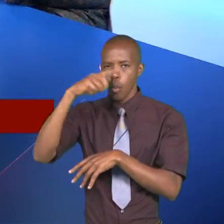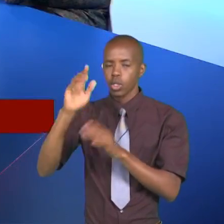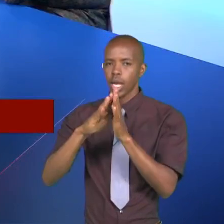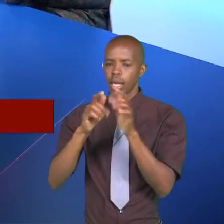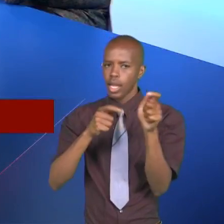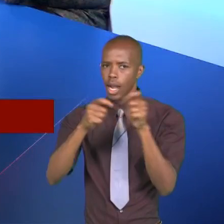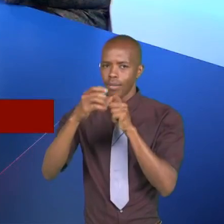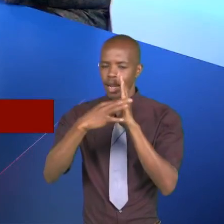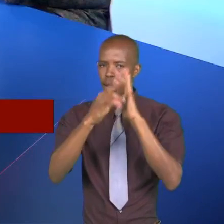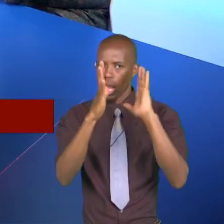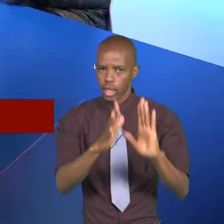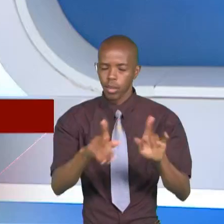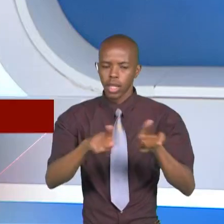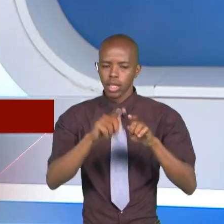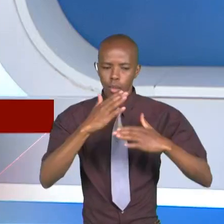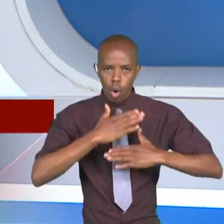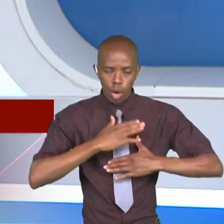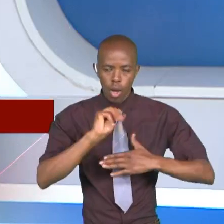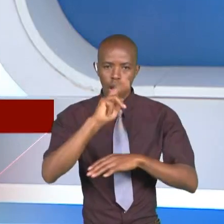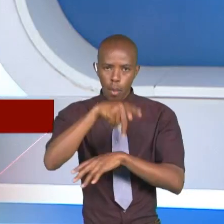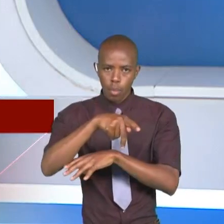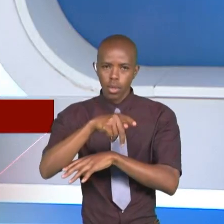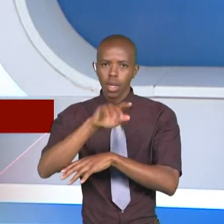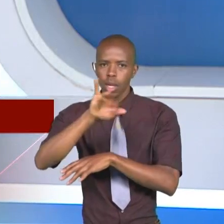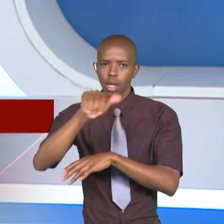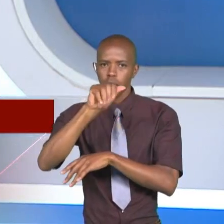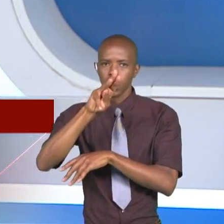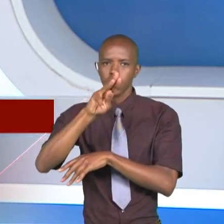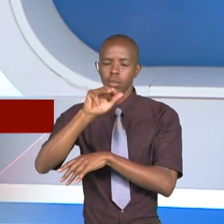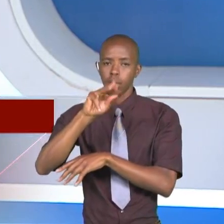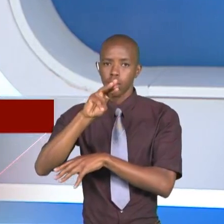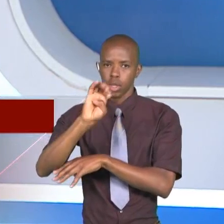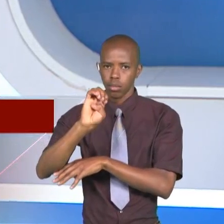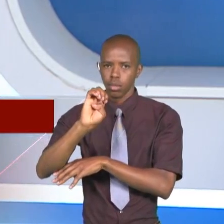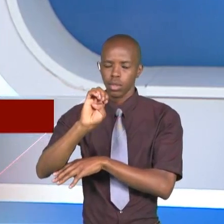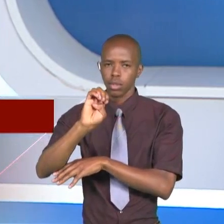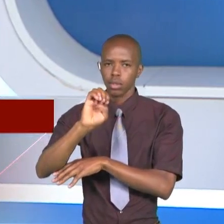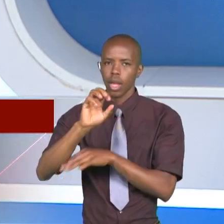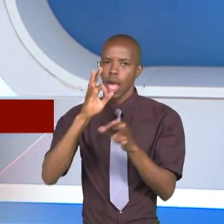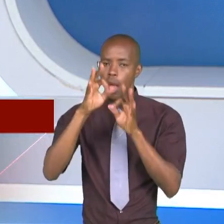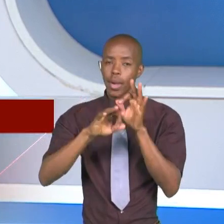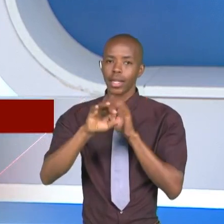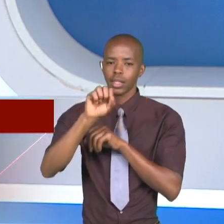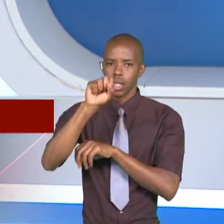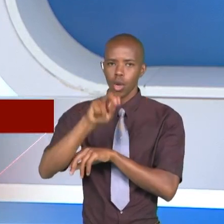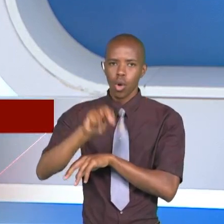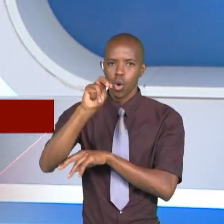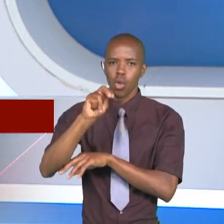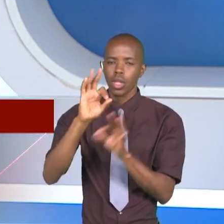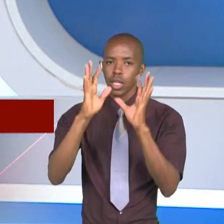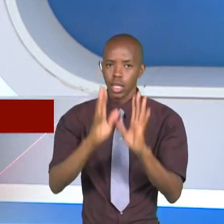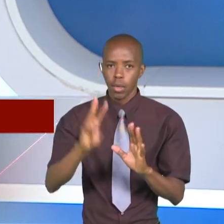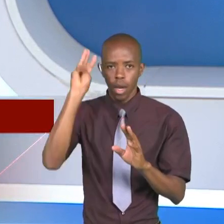expert, and Mheshimiwa James Kikuyu, Embakasi North Member of Parliament. Our sign language interpreters are Michael